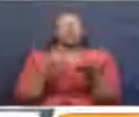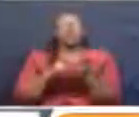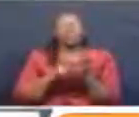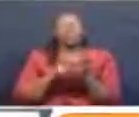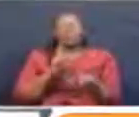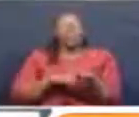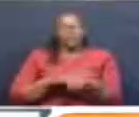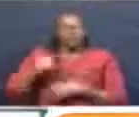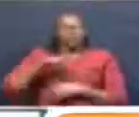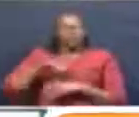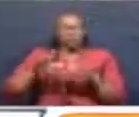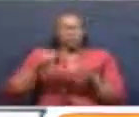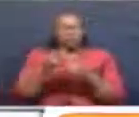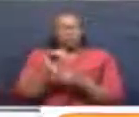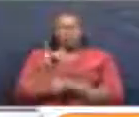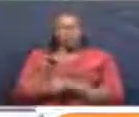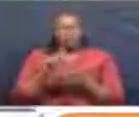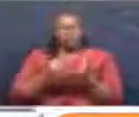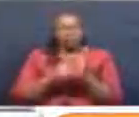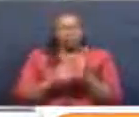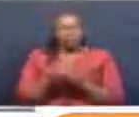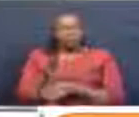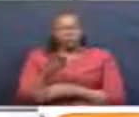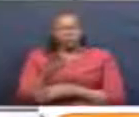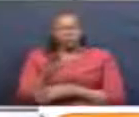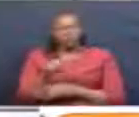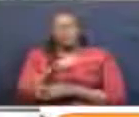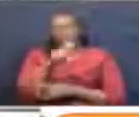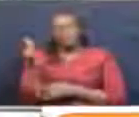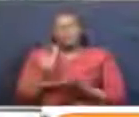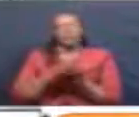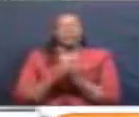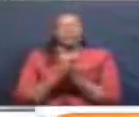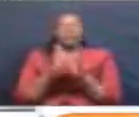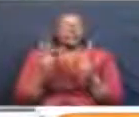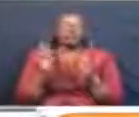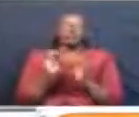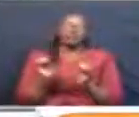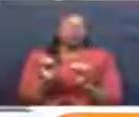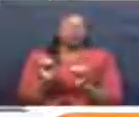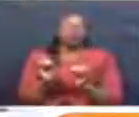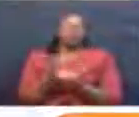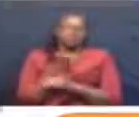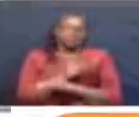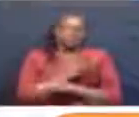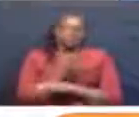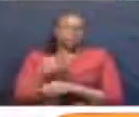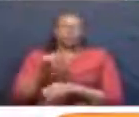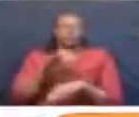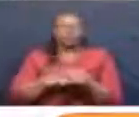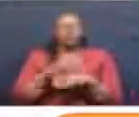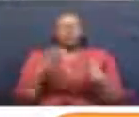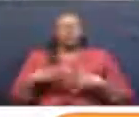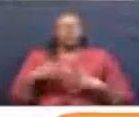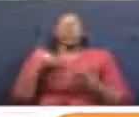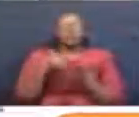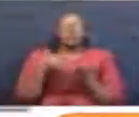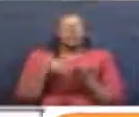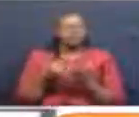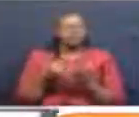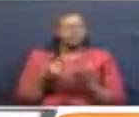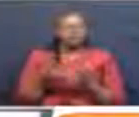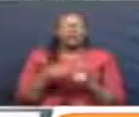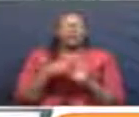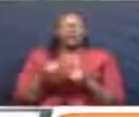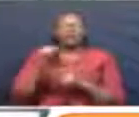therefore, once we take it up from that point of view, then the rest becomes an issue. Previously, you just find people engaging